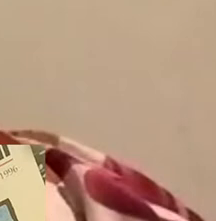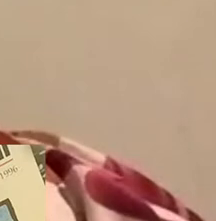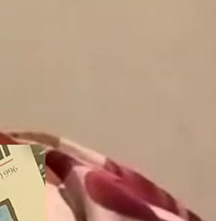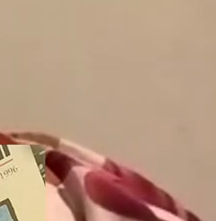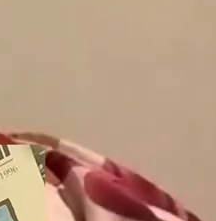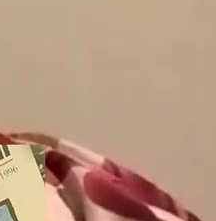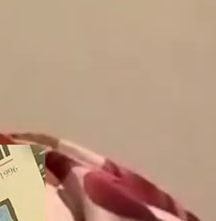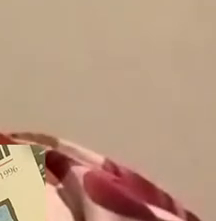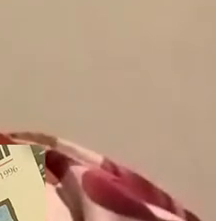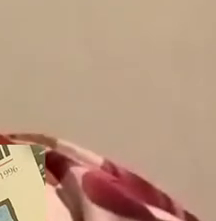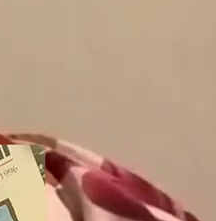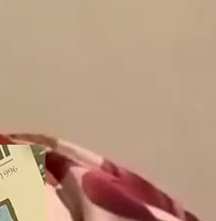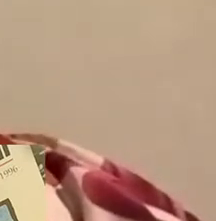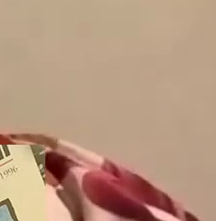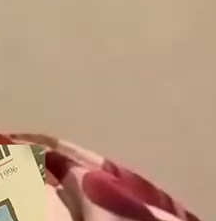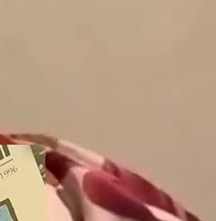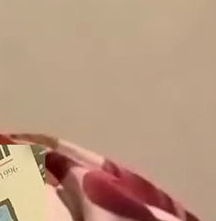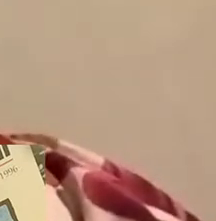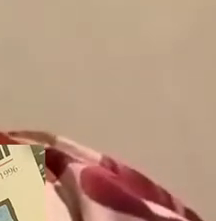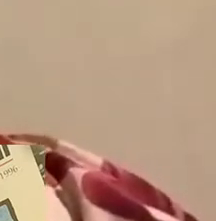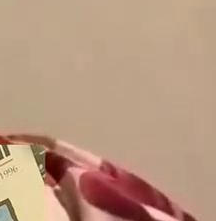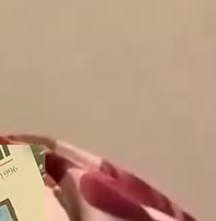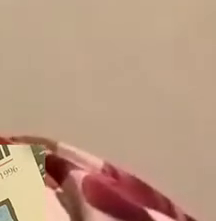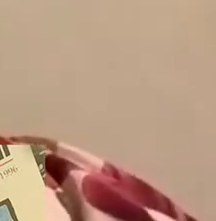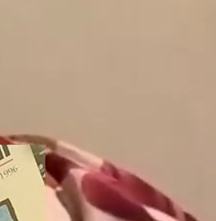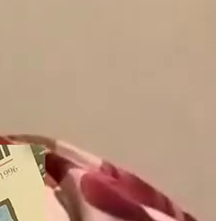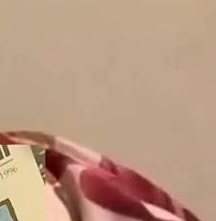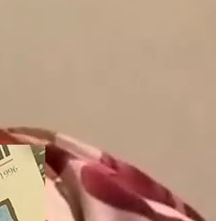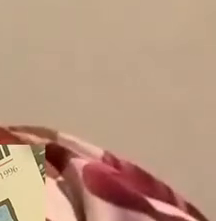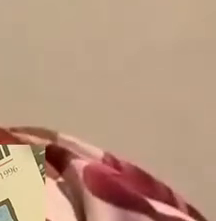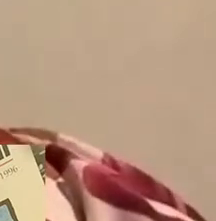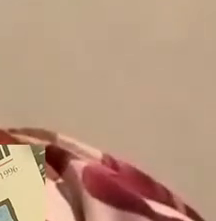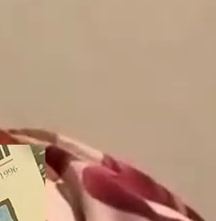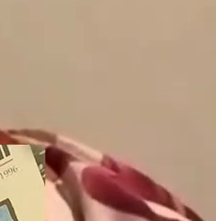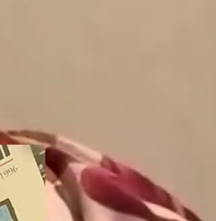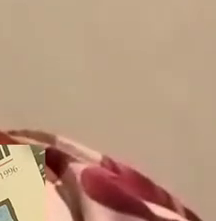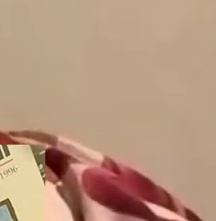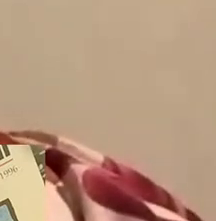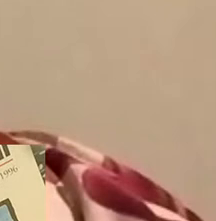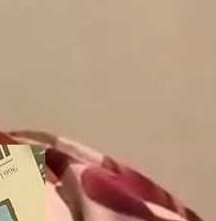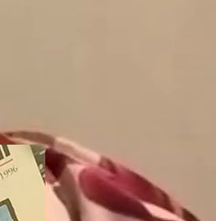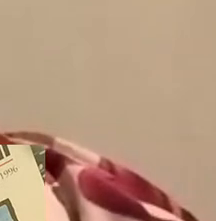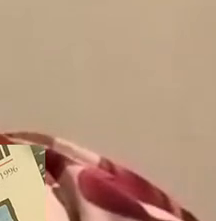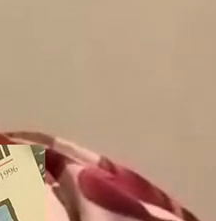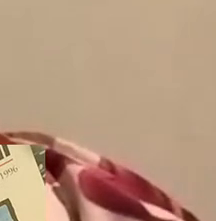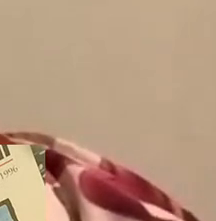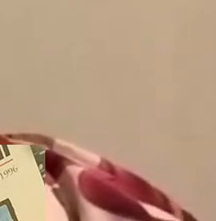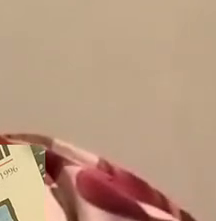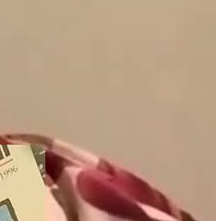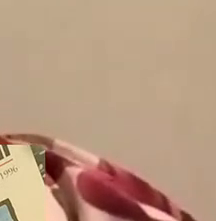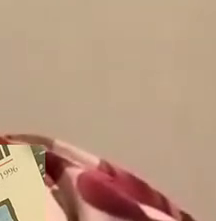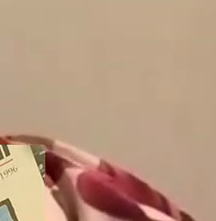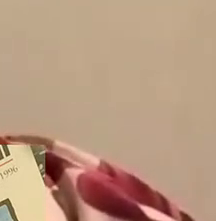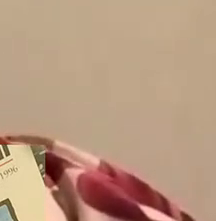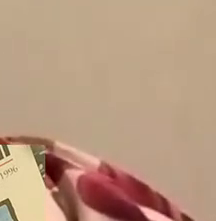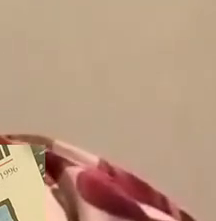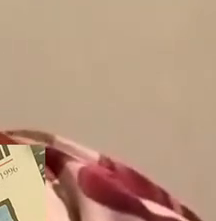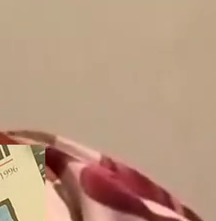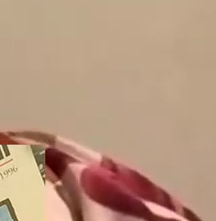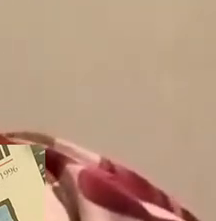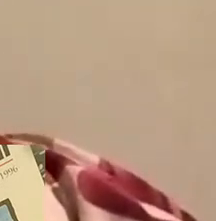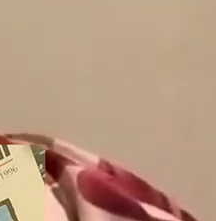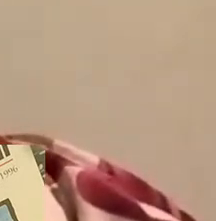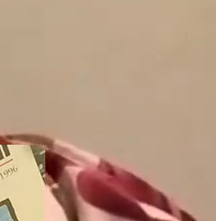interference by the state and others in one's personal life the right to privacy is protected in terms of both our common law